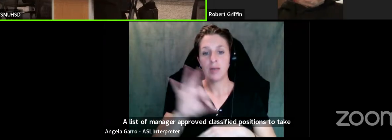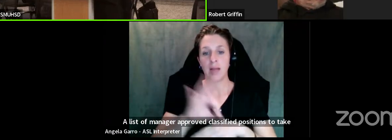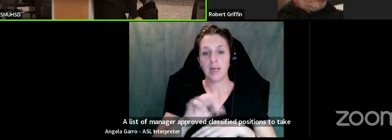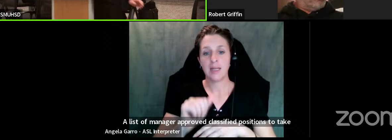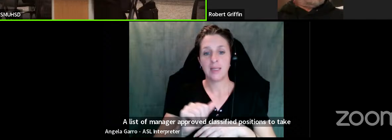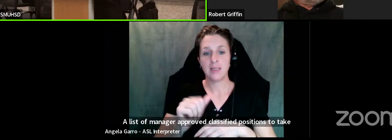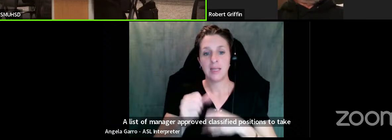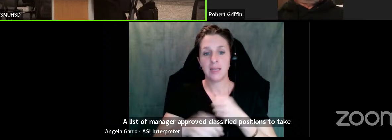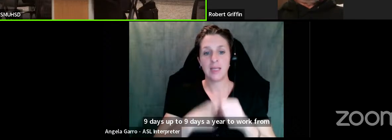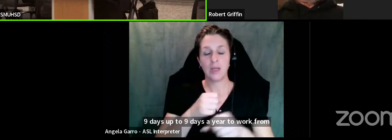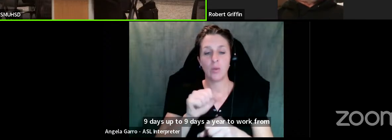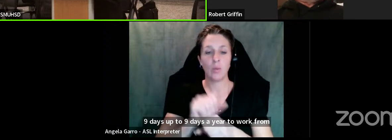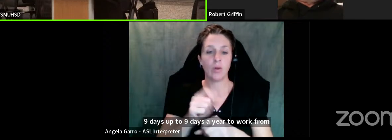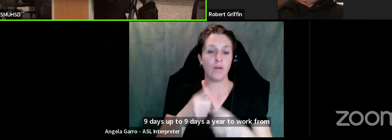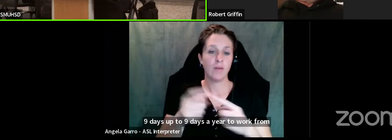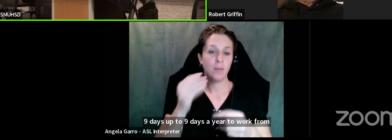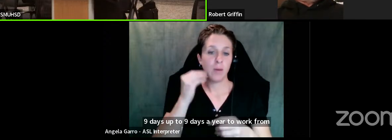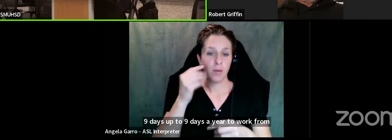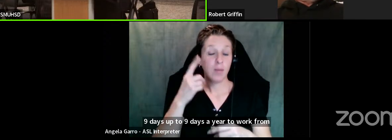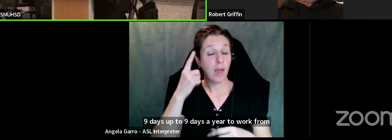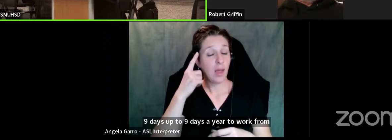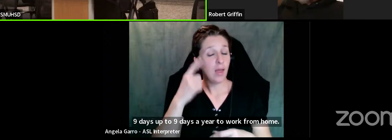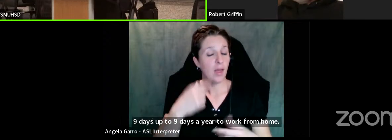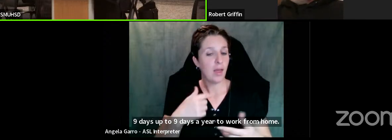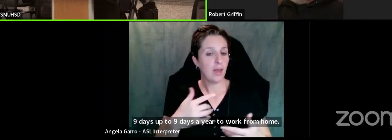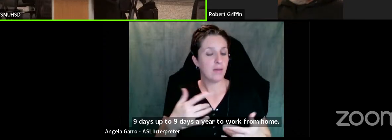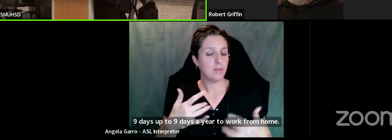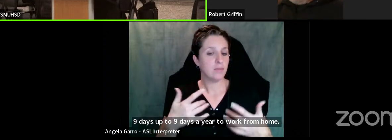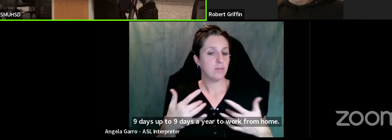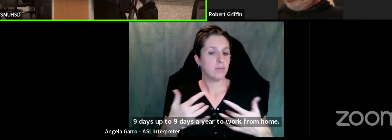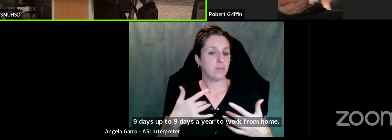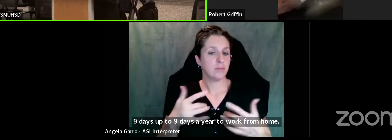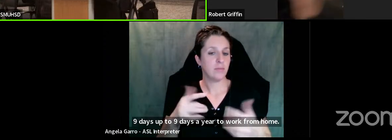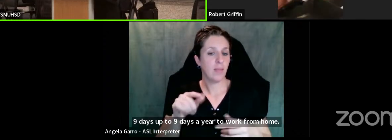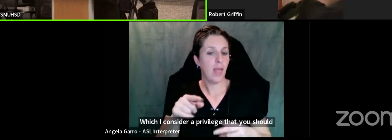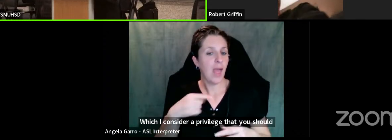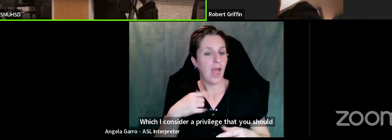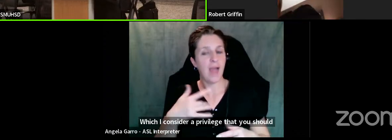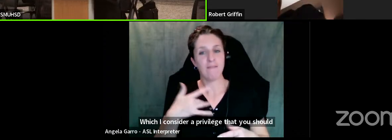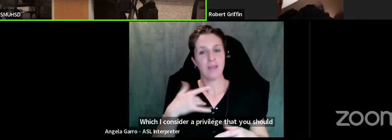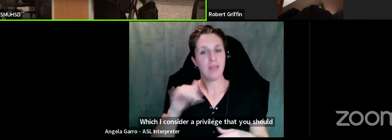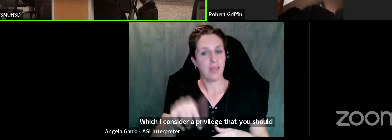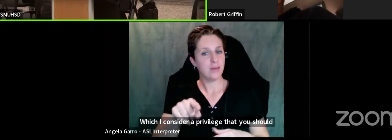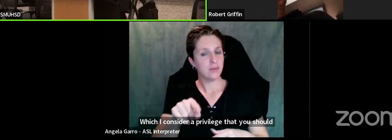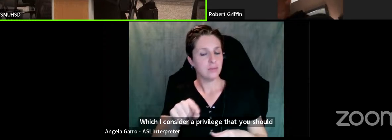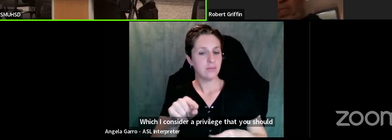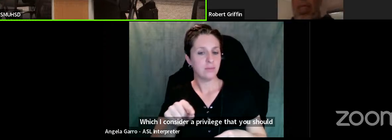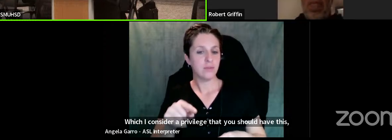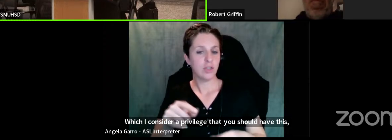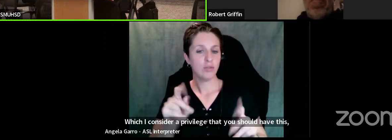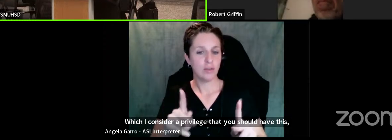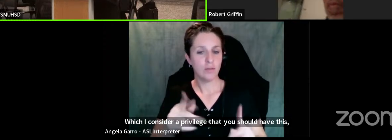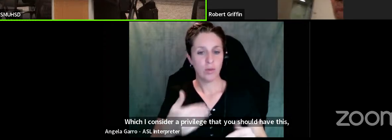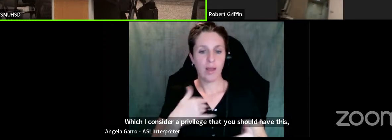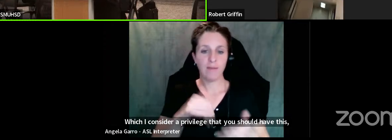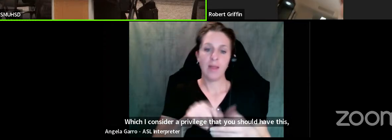home, which I consider a privilege that you should have this. But as usual, there's always groups of